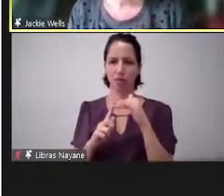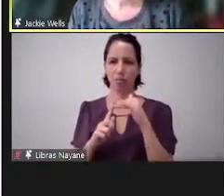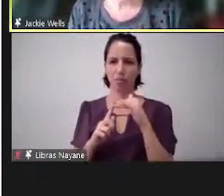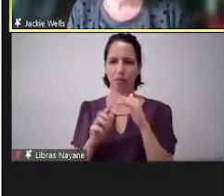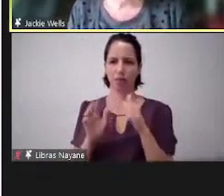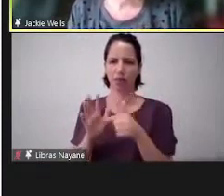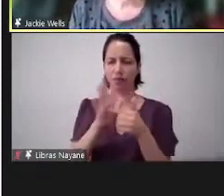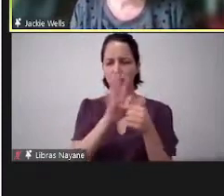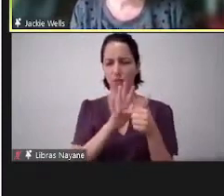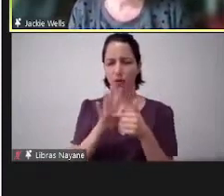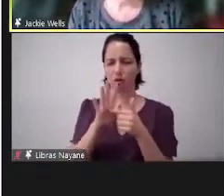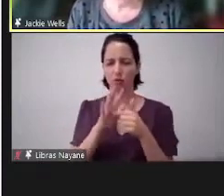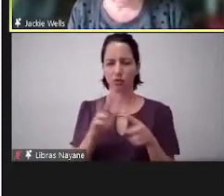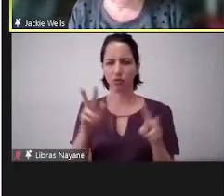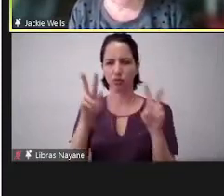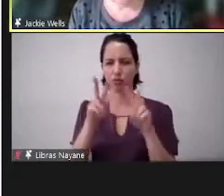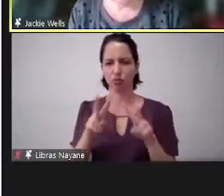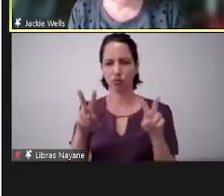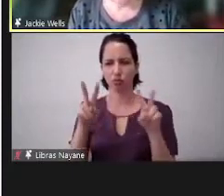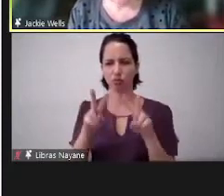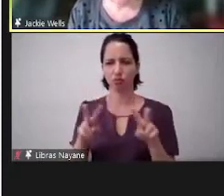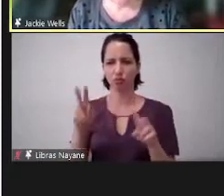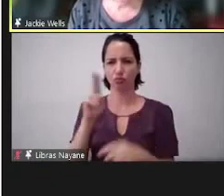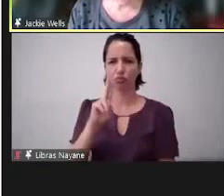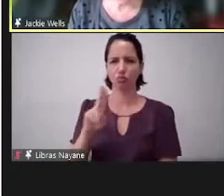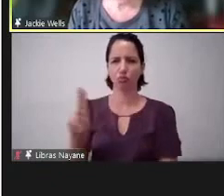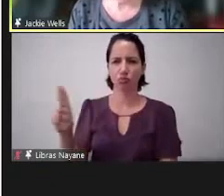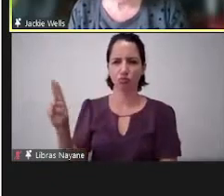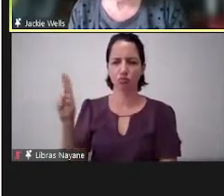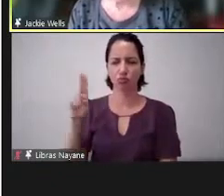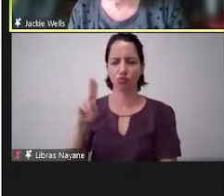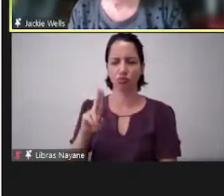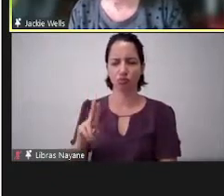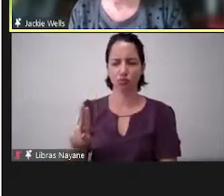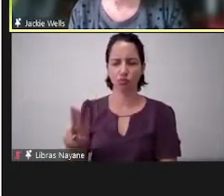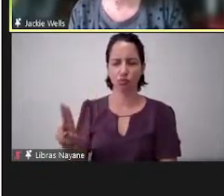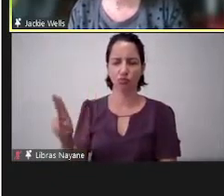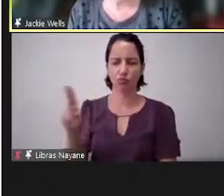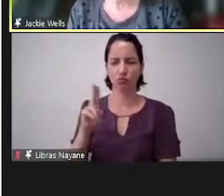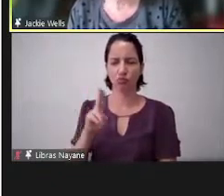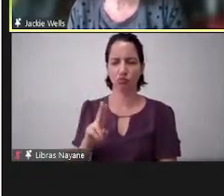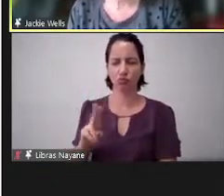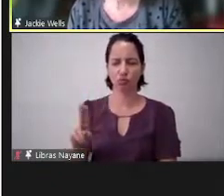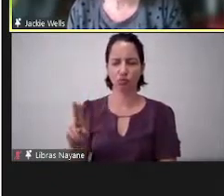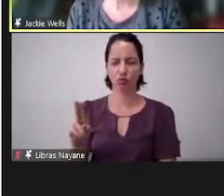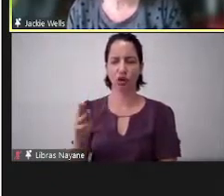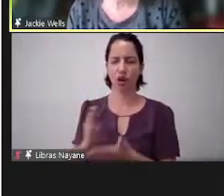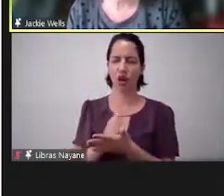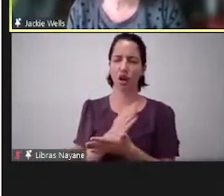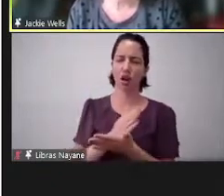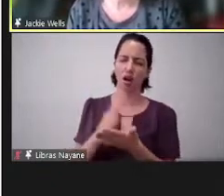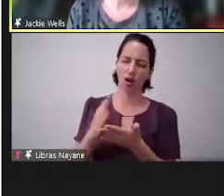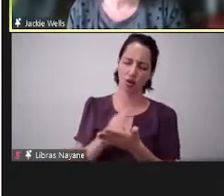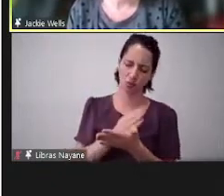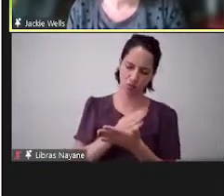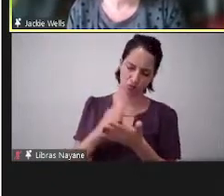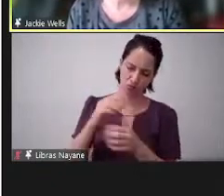We concluded that all reforms would come with some degree of cost, complexity, and